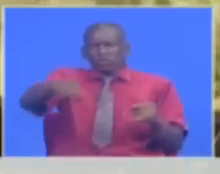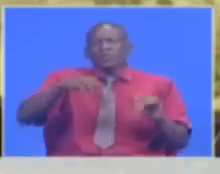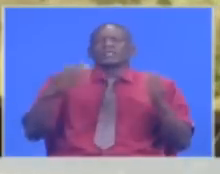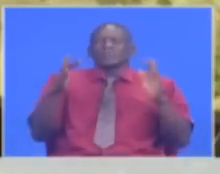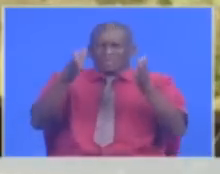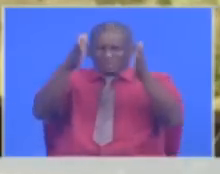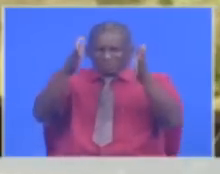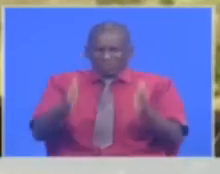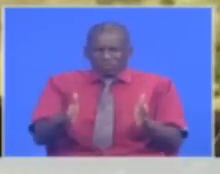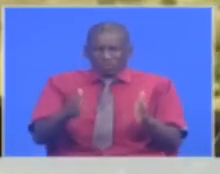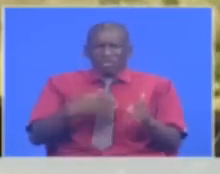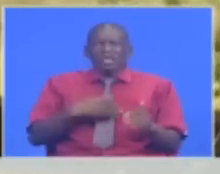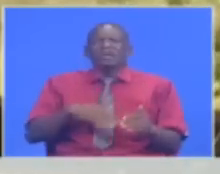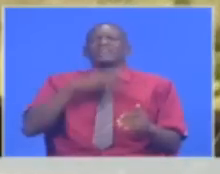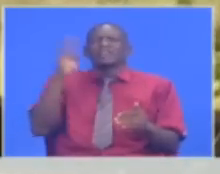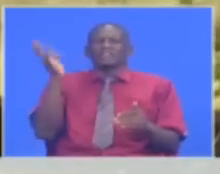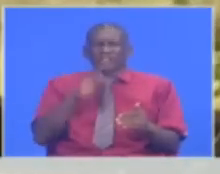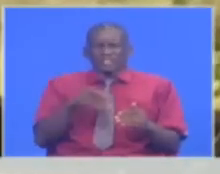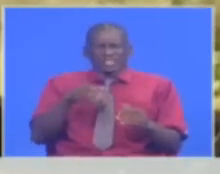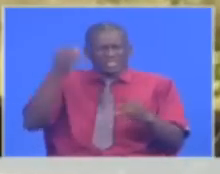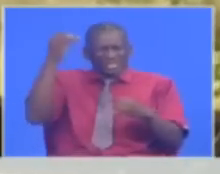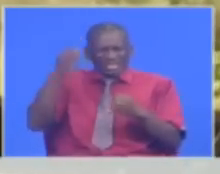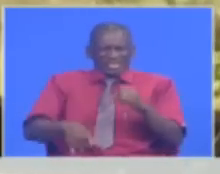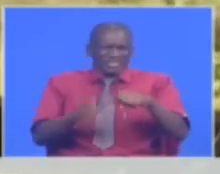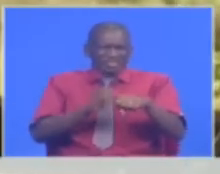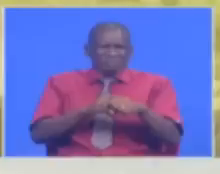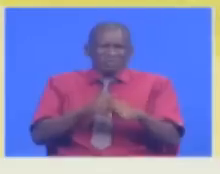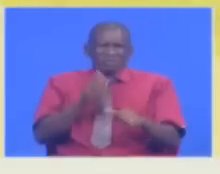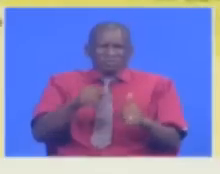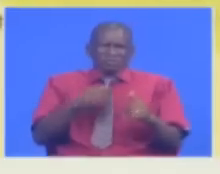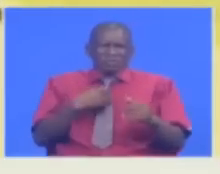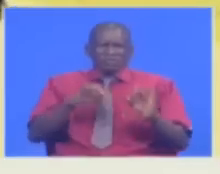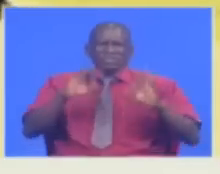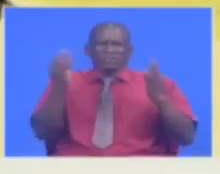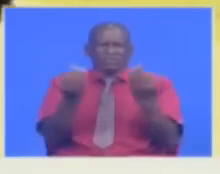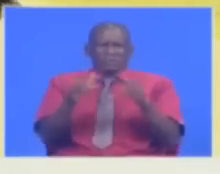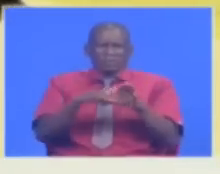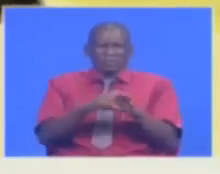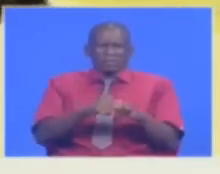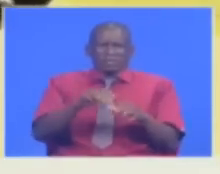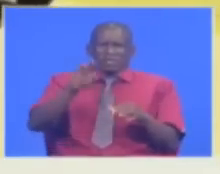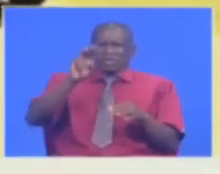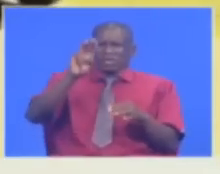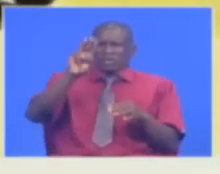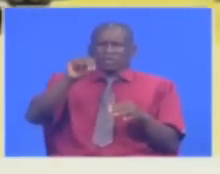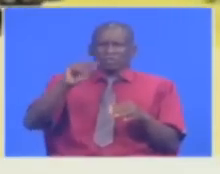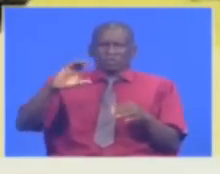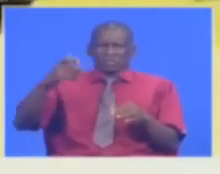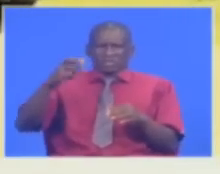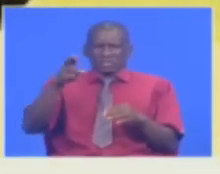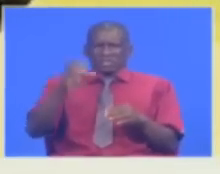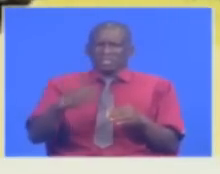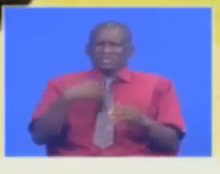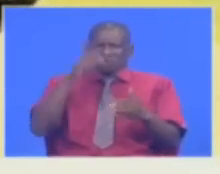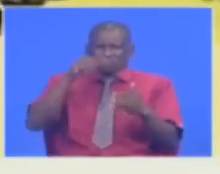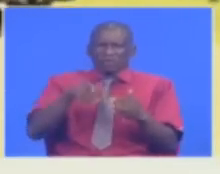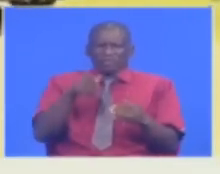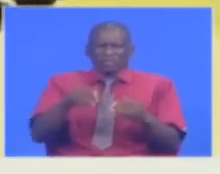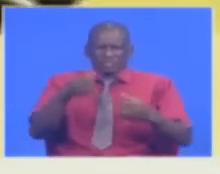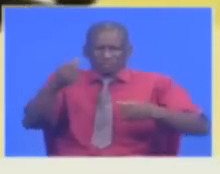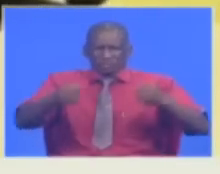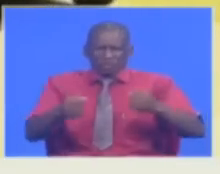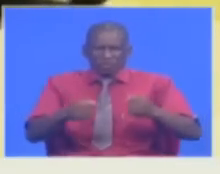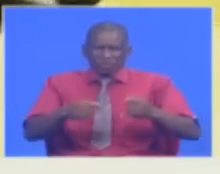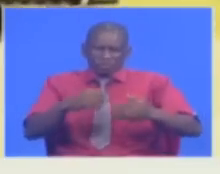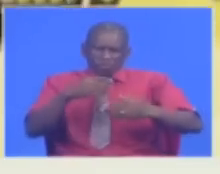person has gone, and this is the only last moment that we have with a family member. Moshiri tells us that this vehicle was customized